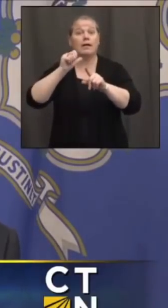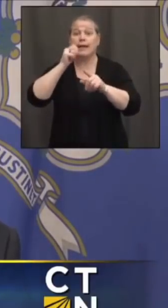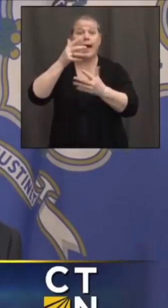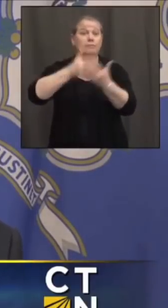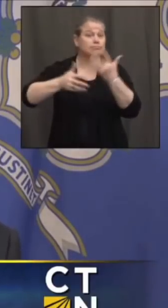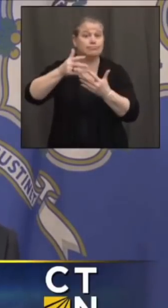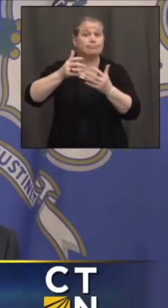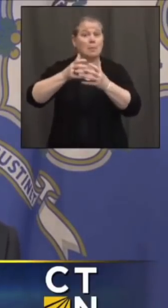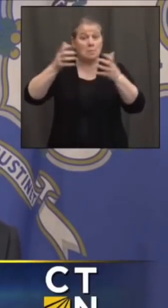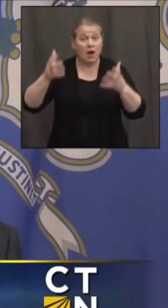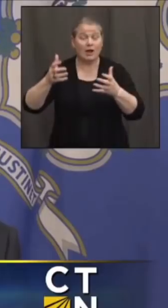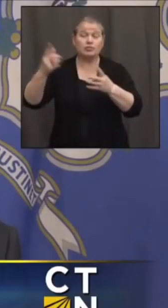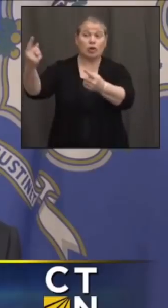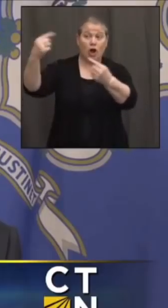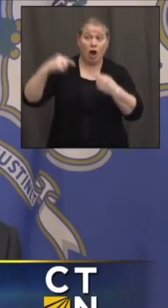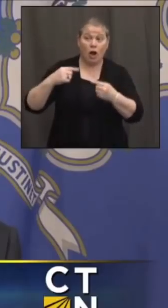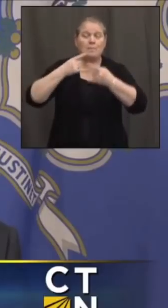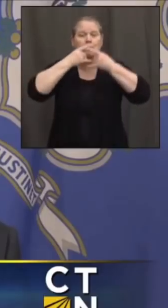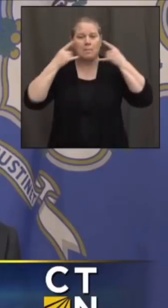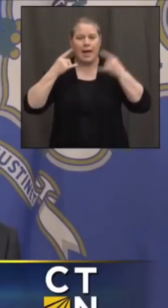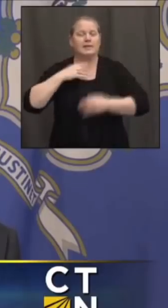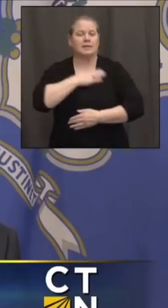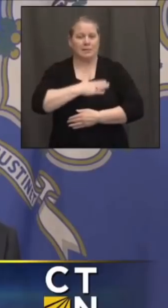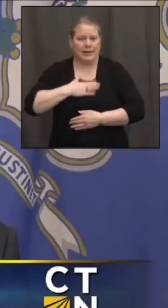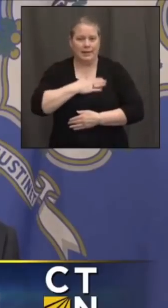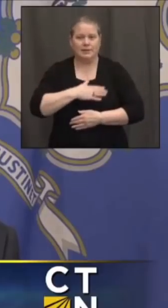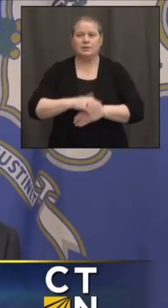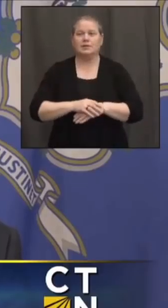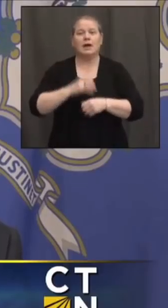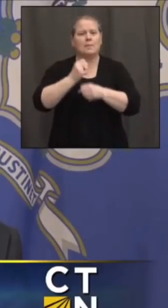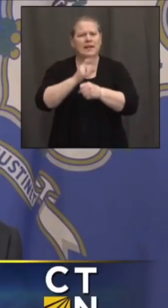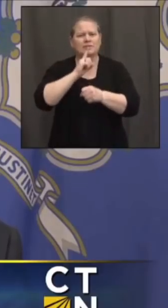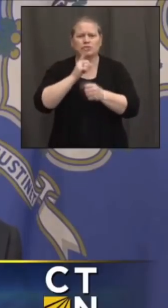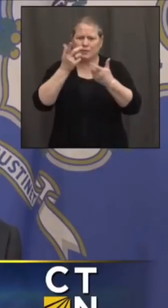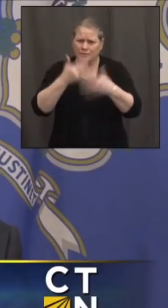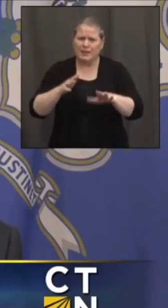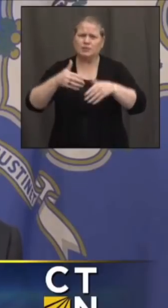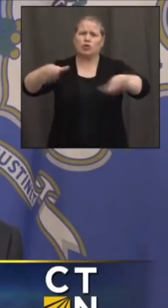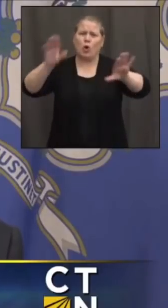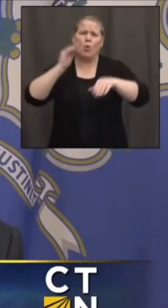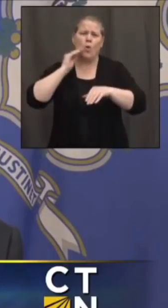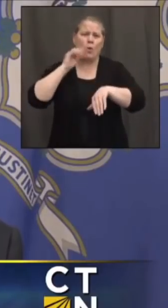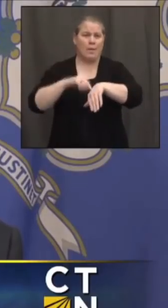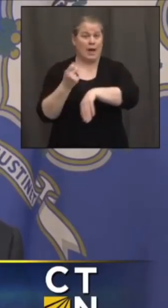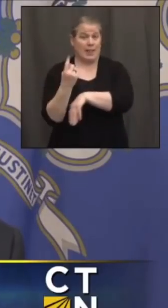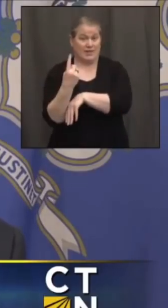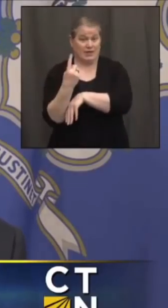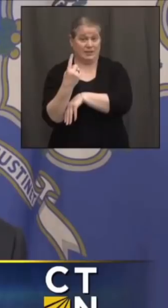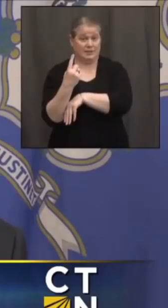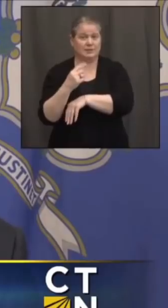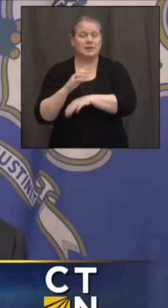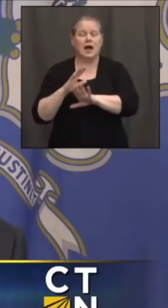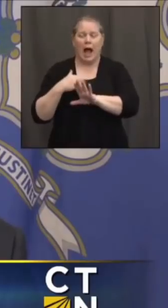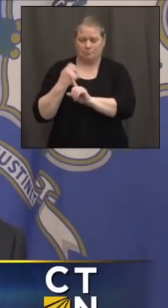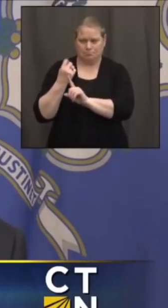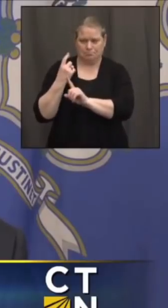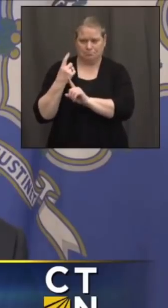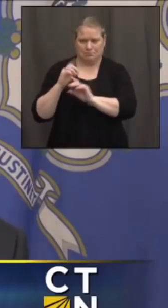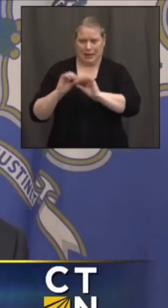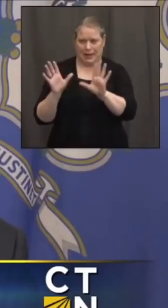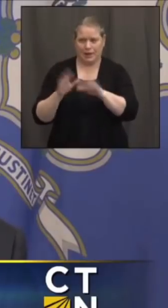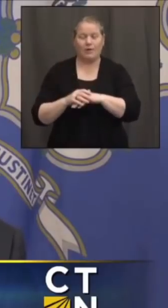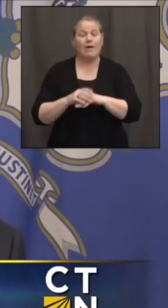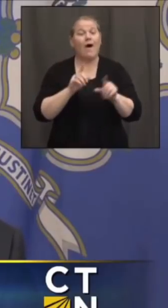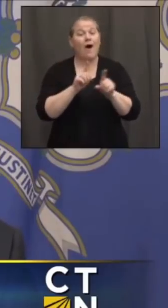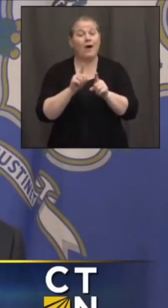curfew. All right, Deirdre, we got that message out there. I've also really cheered when we got that call from Bob